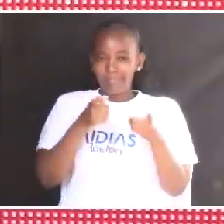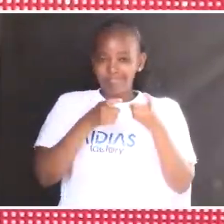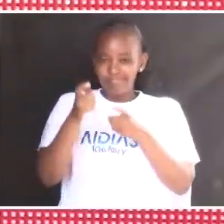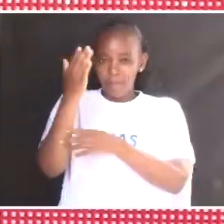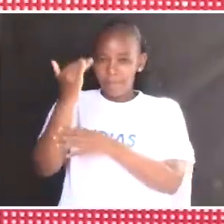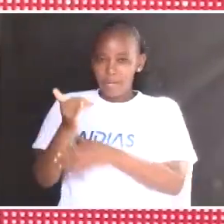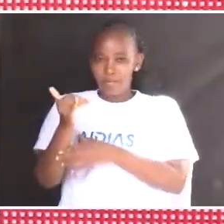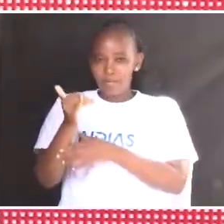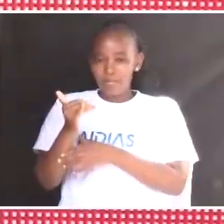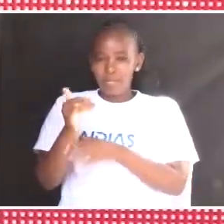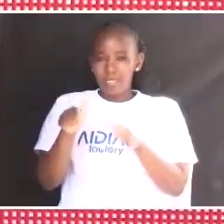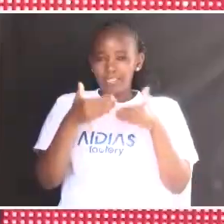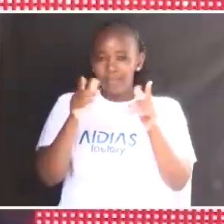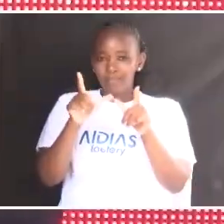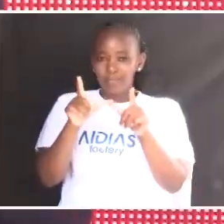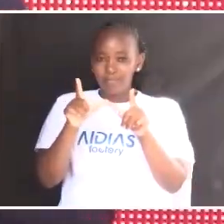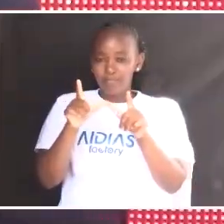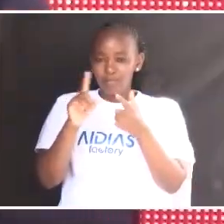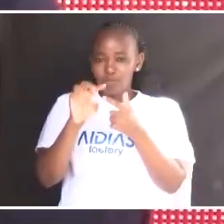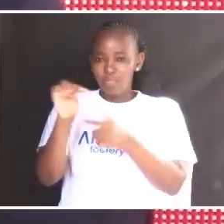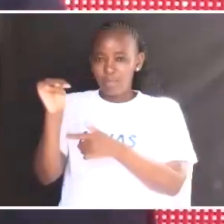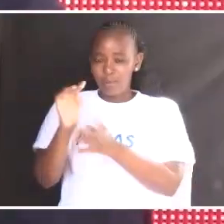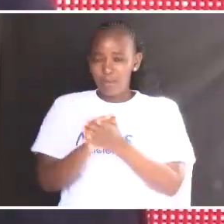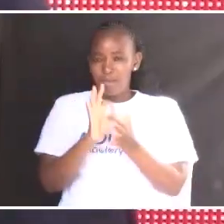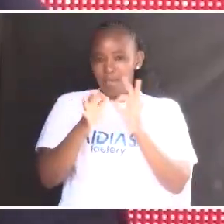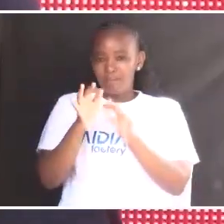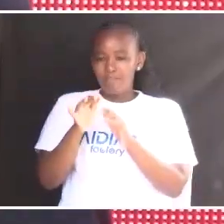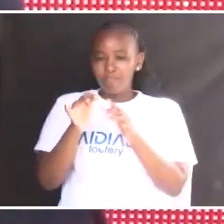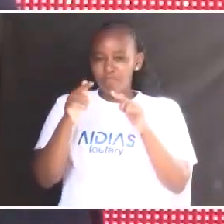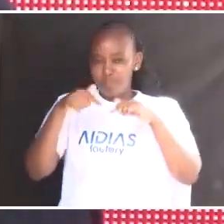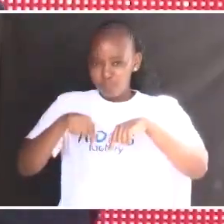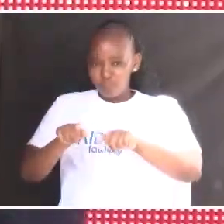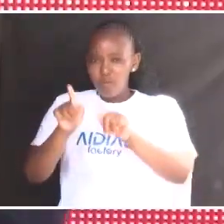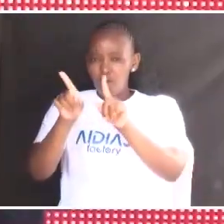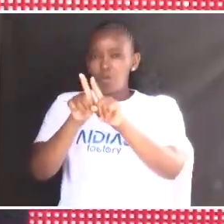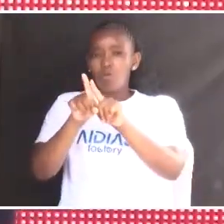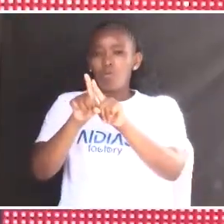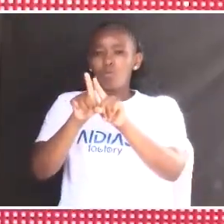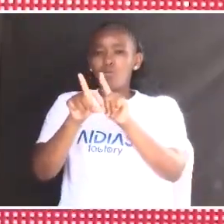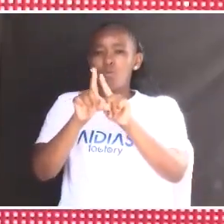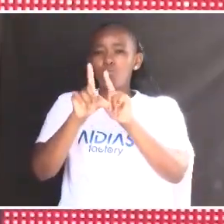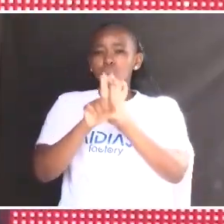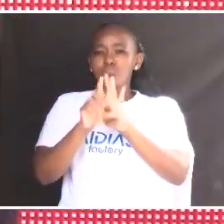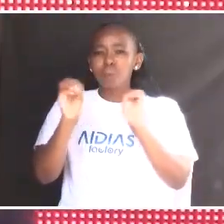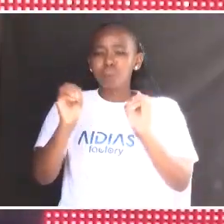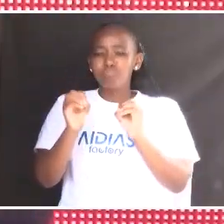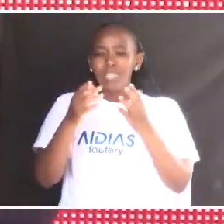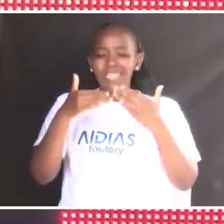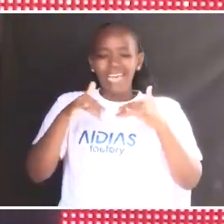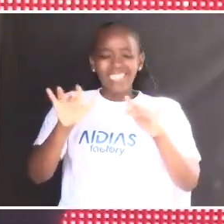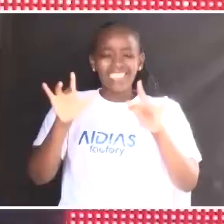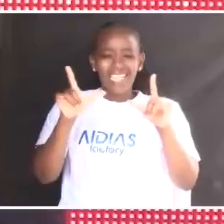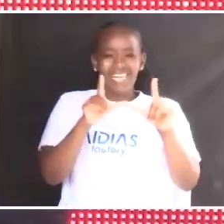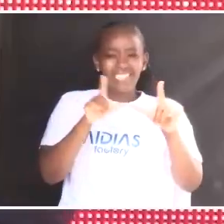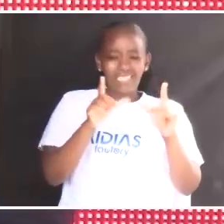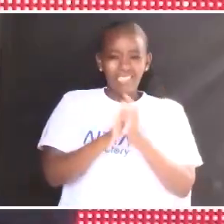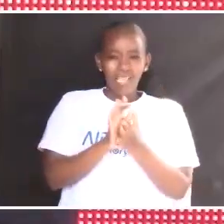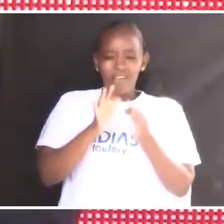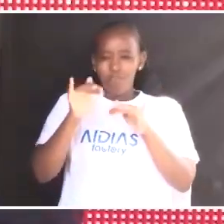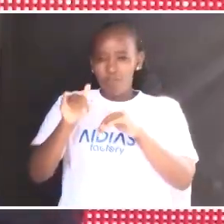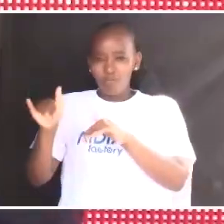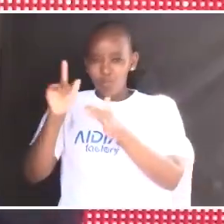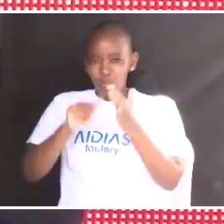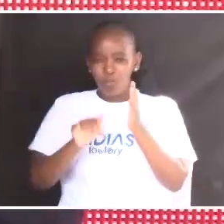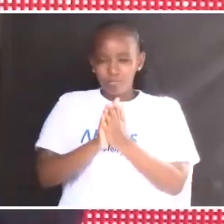by issuing a license to them. If they have not complied with the law, they are denied a license. And for those who are following the